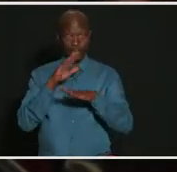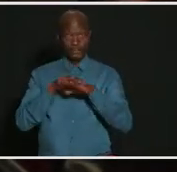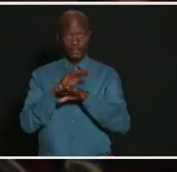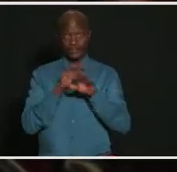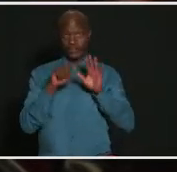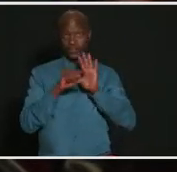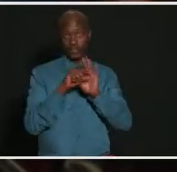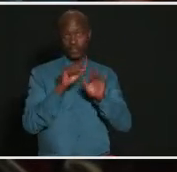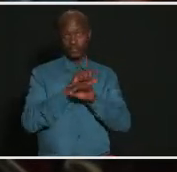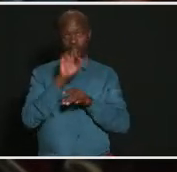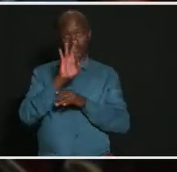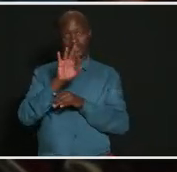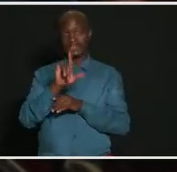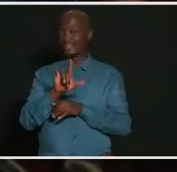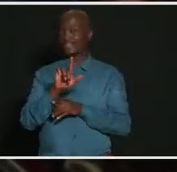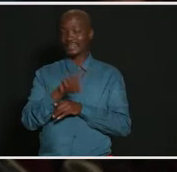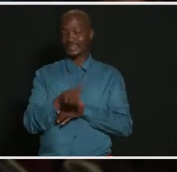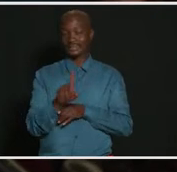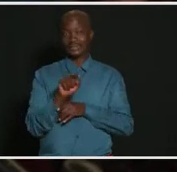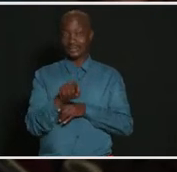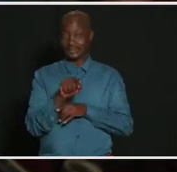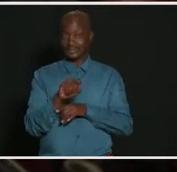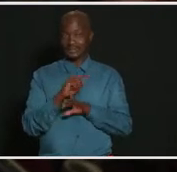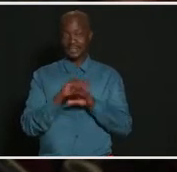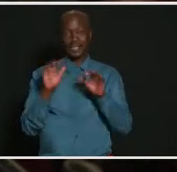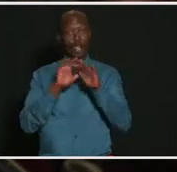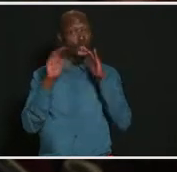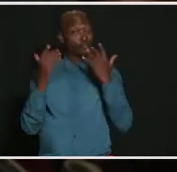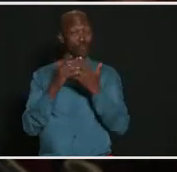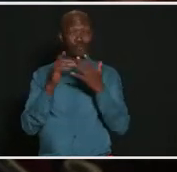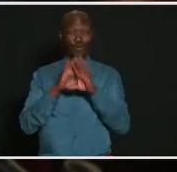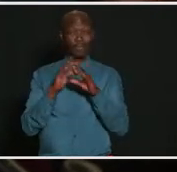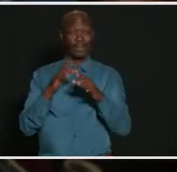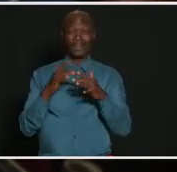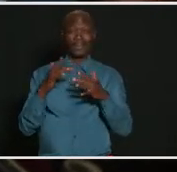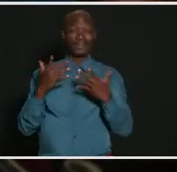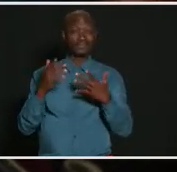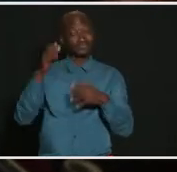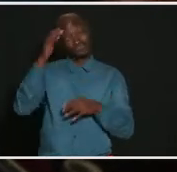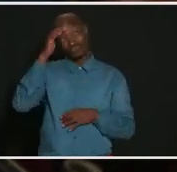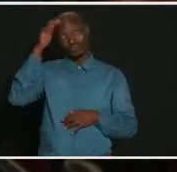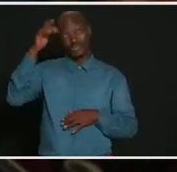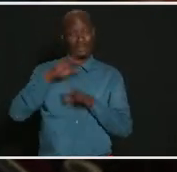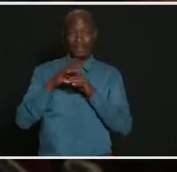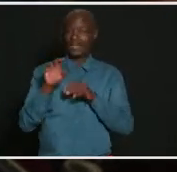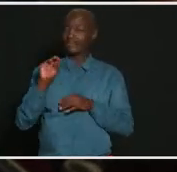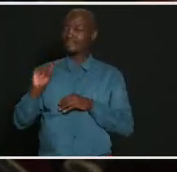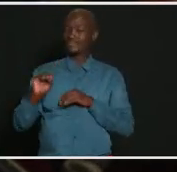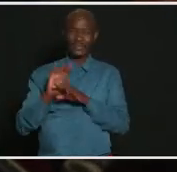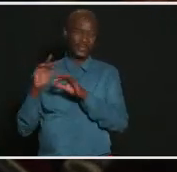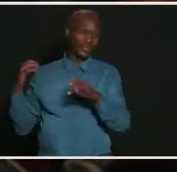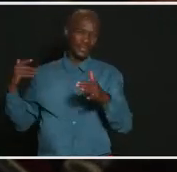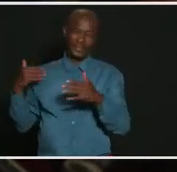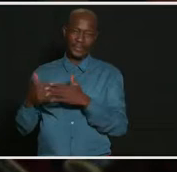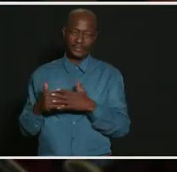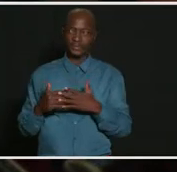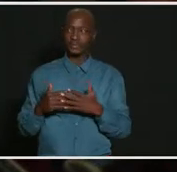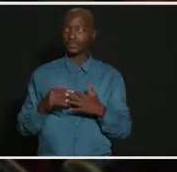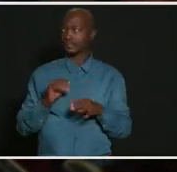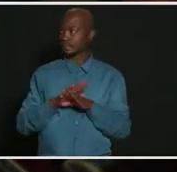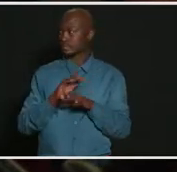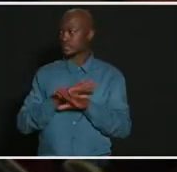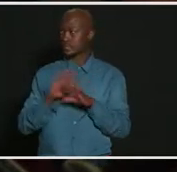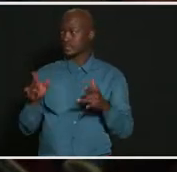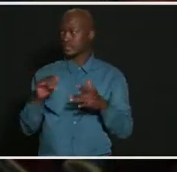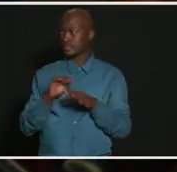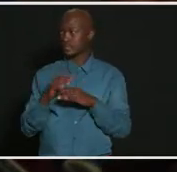on close 37. homeschooling is a global concept that has been there for many years and not unique to our